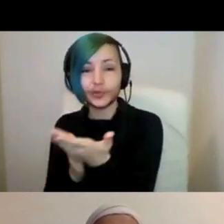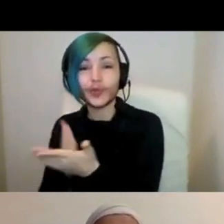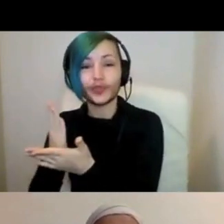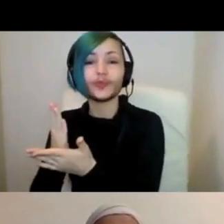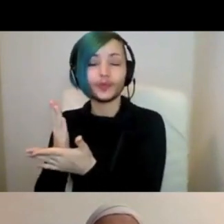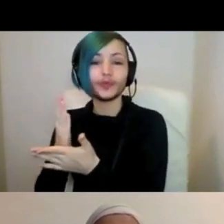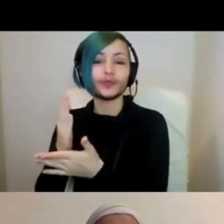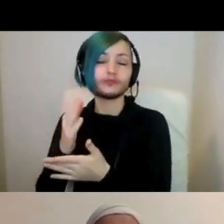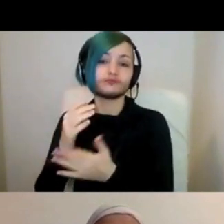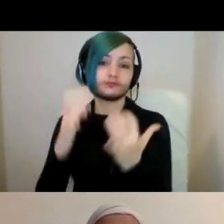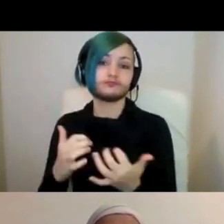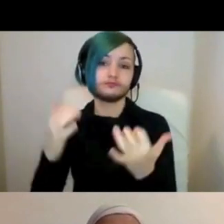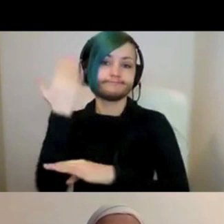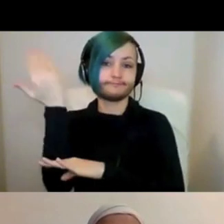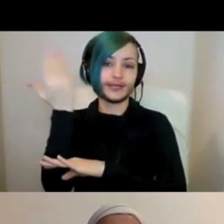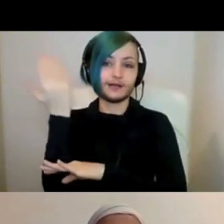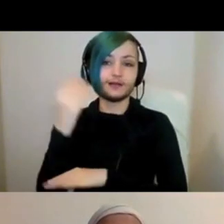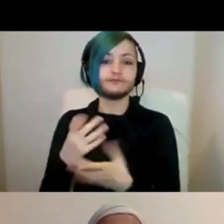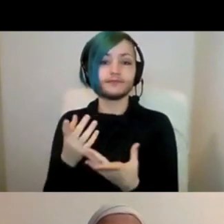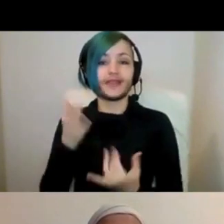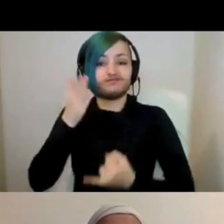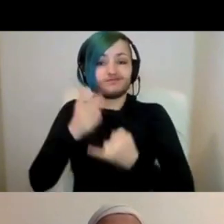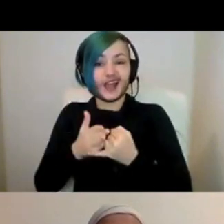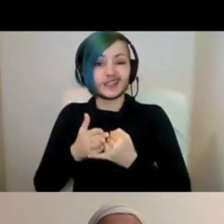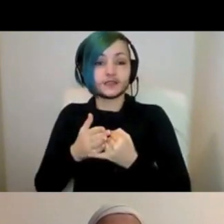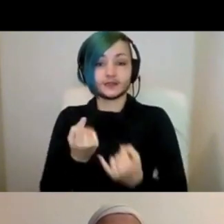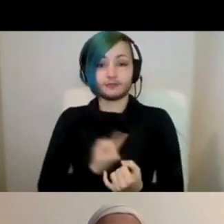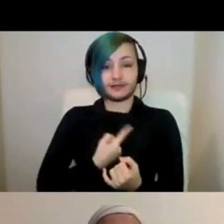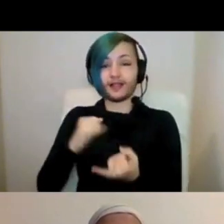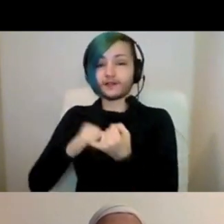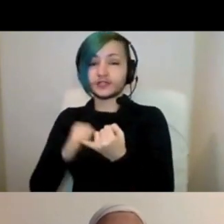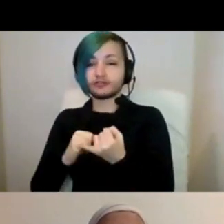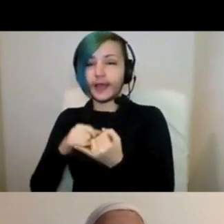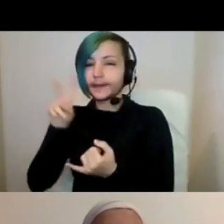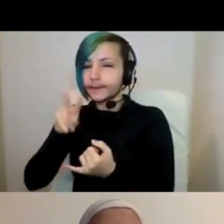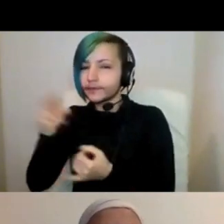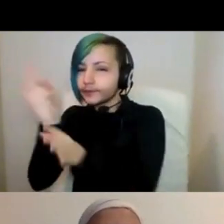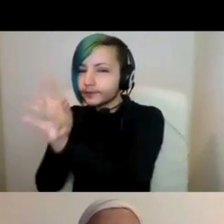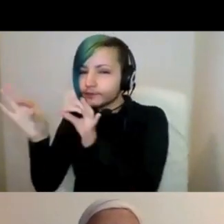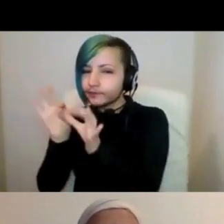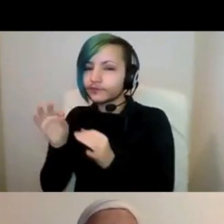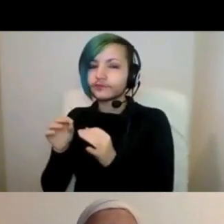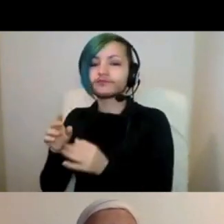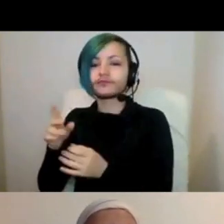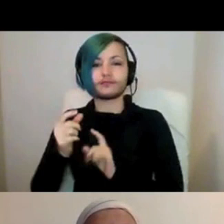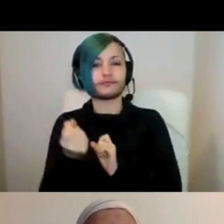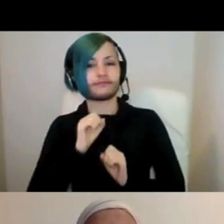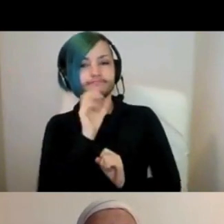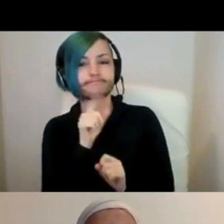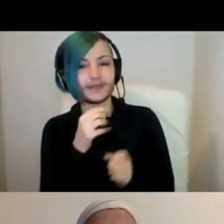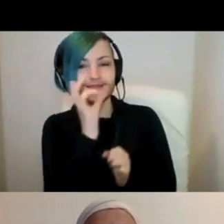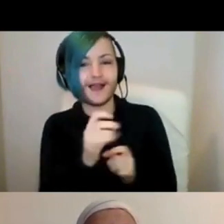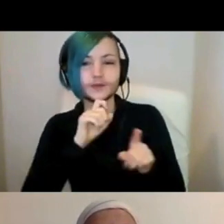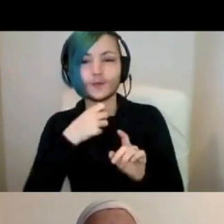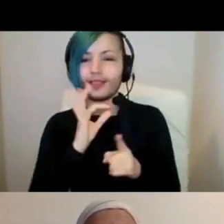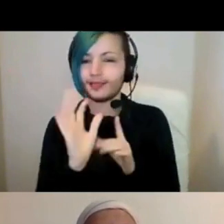Sunshine and myself will be pulling together some of those comments and questions, as well as the speakers will be checking that to be able to answer and to